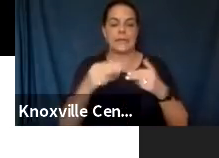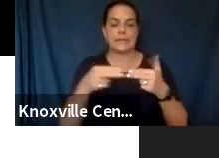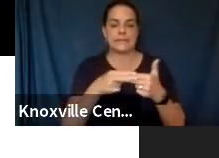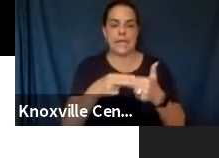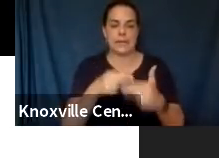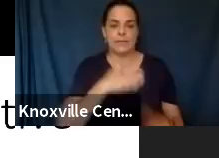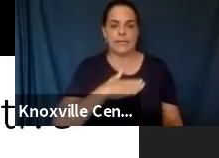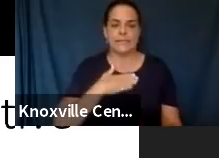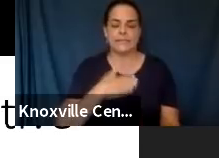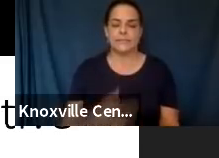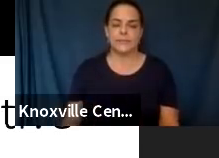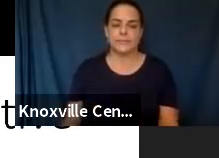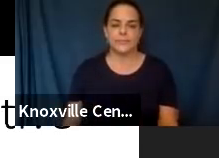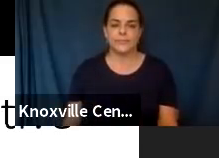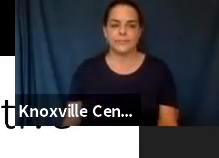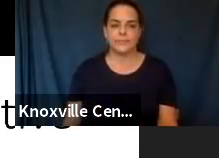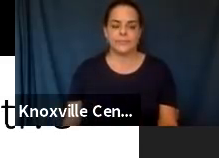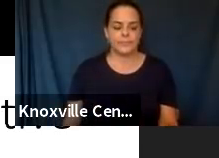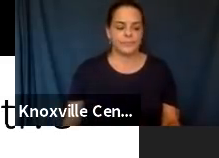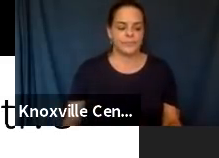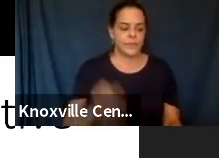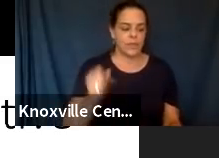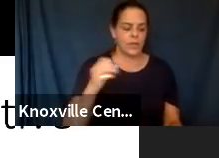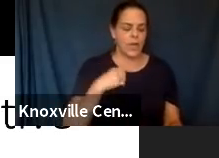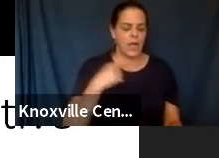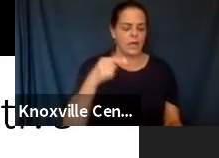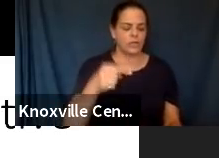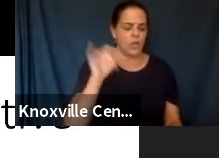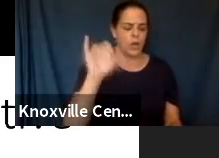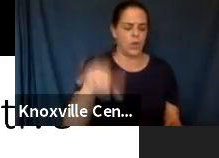please. So I showed this